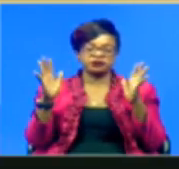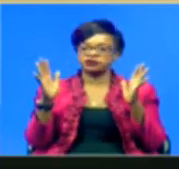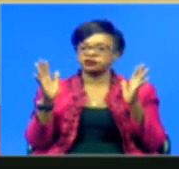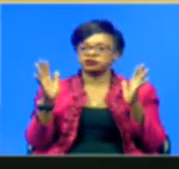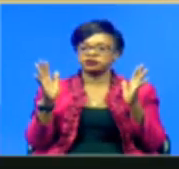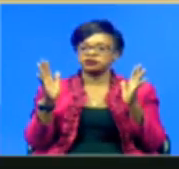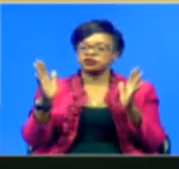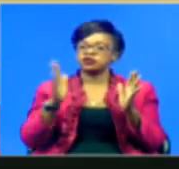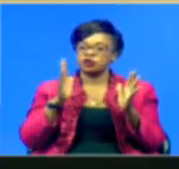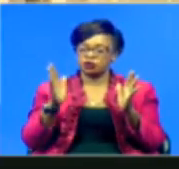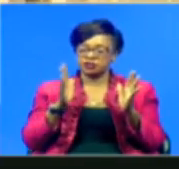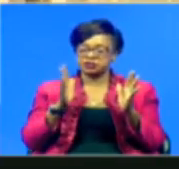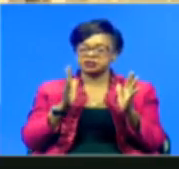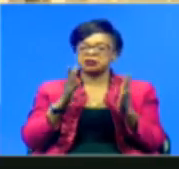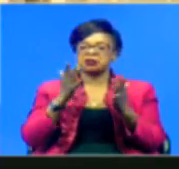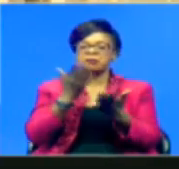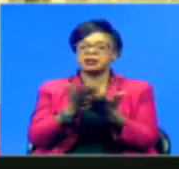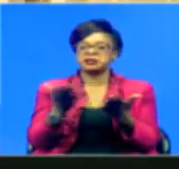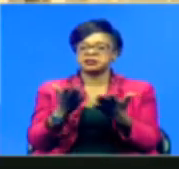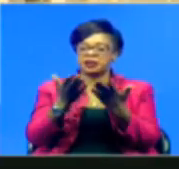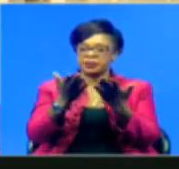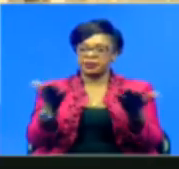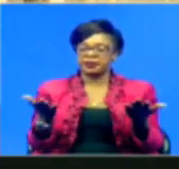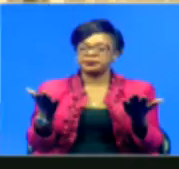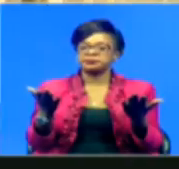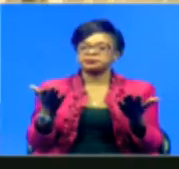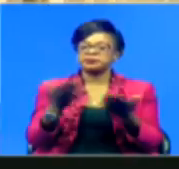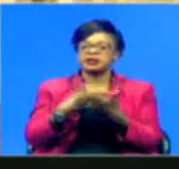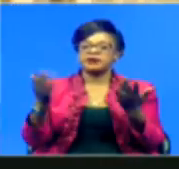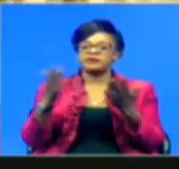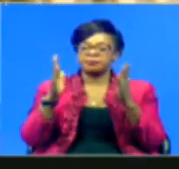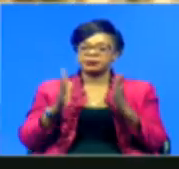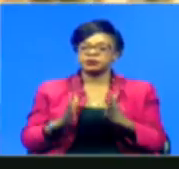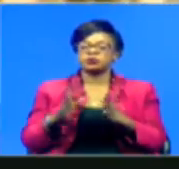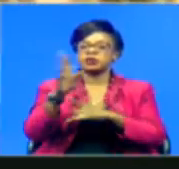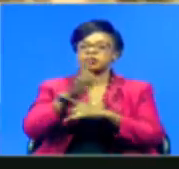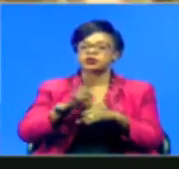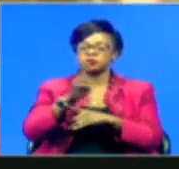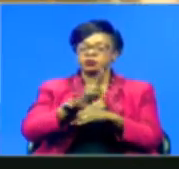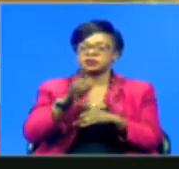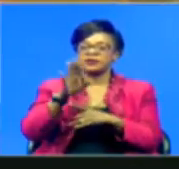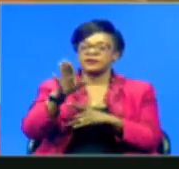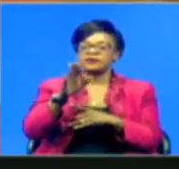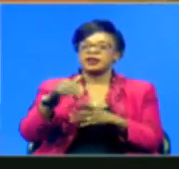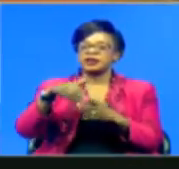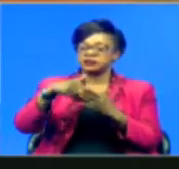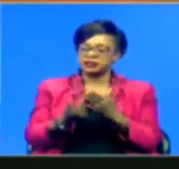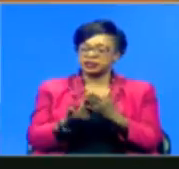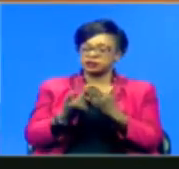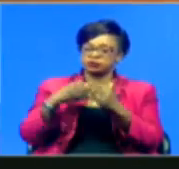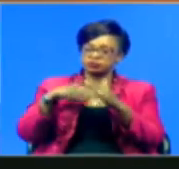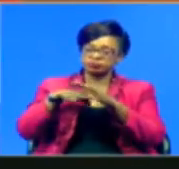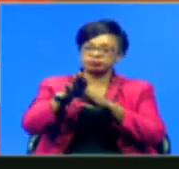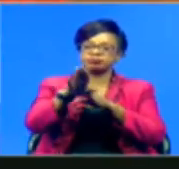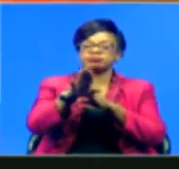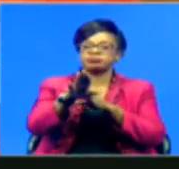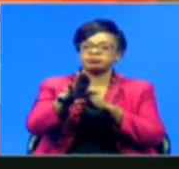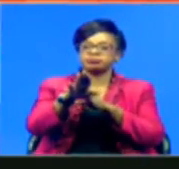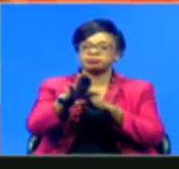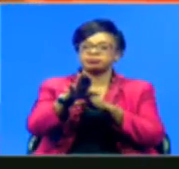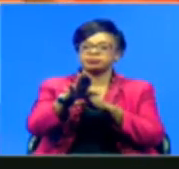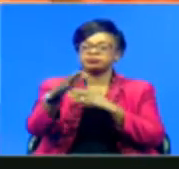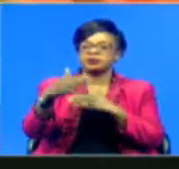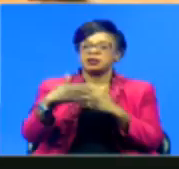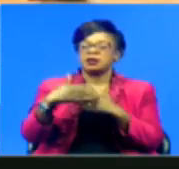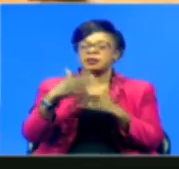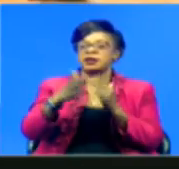Security apparatus are in place, and every passenger will be required to use their ticket to gain entry into the station and the platform near the railway